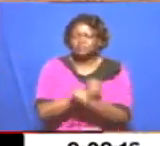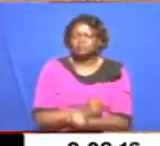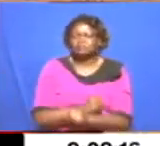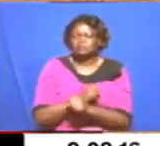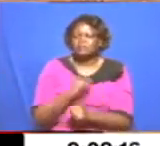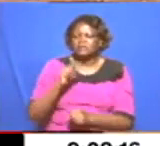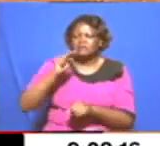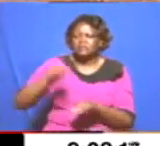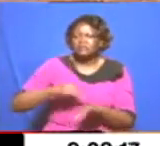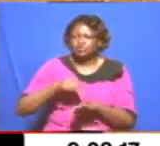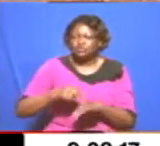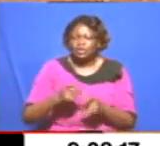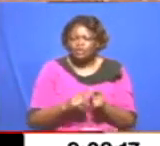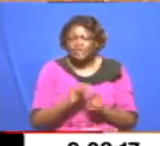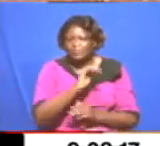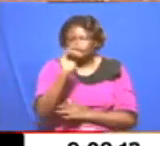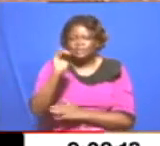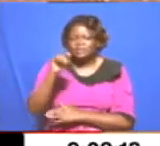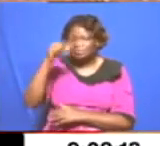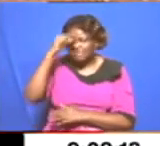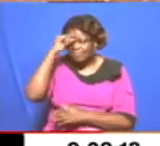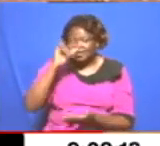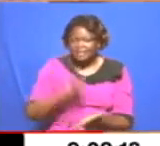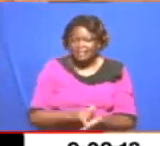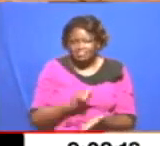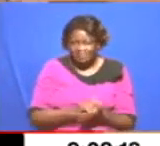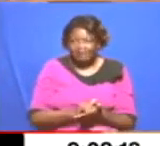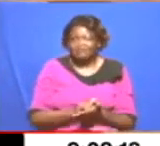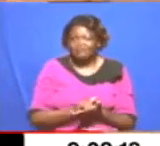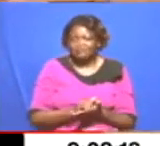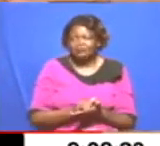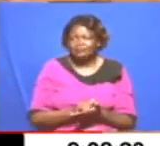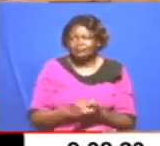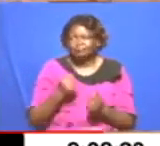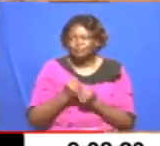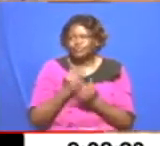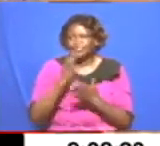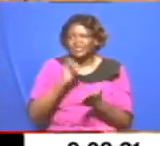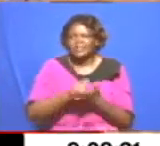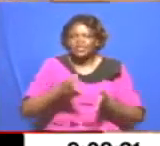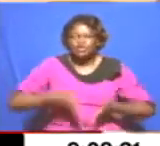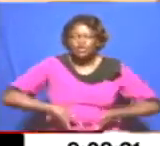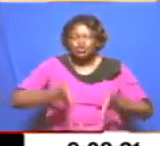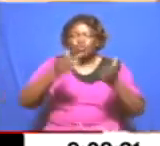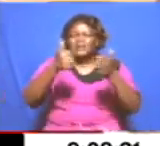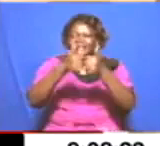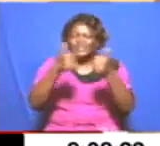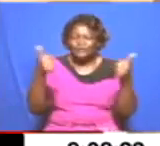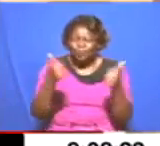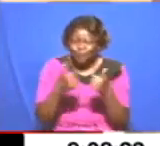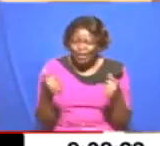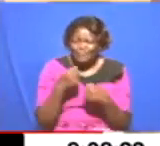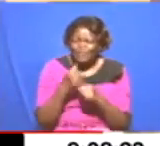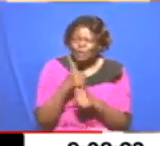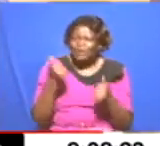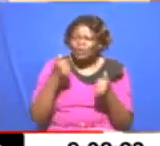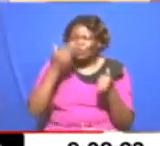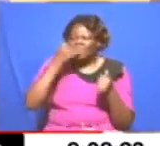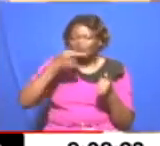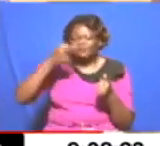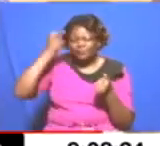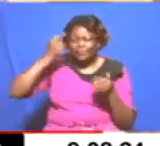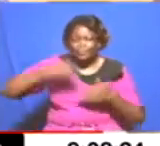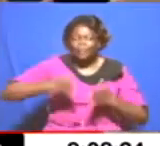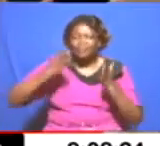We are also asking the government to ensure that this road is completed, because if there is tarmac on this road,